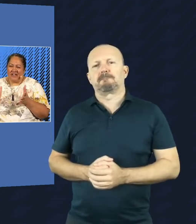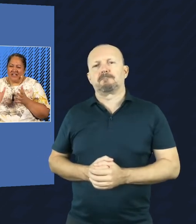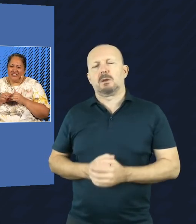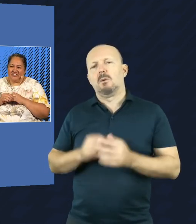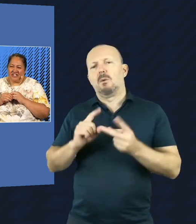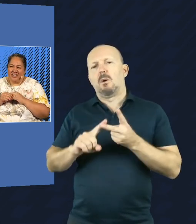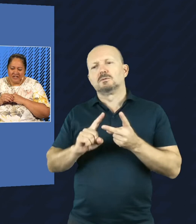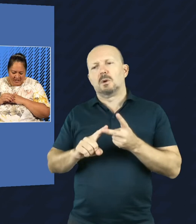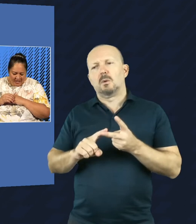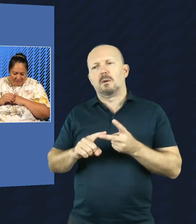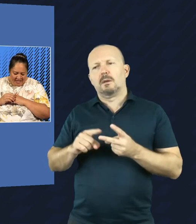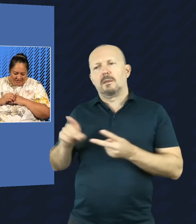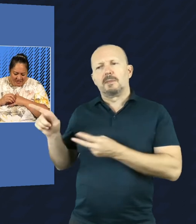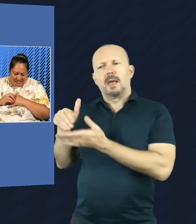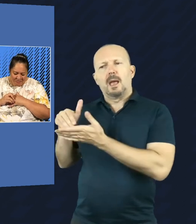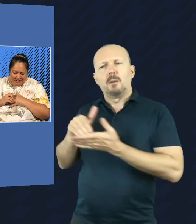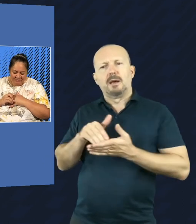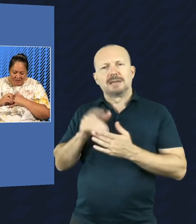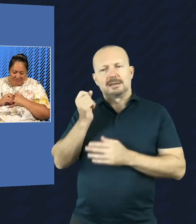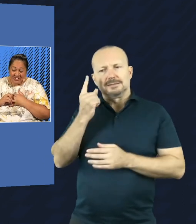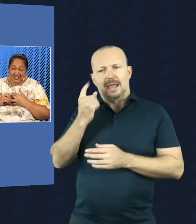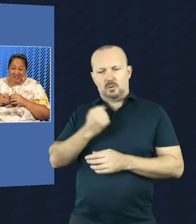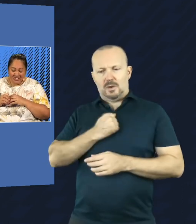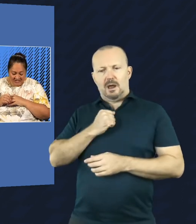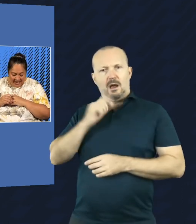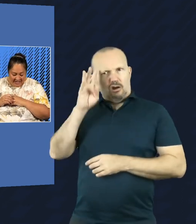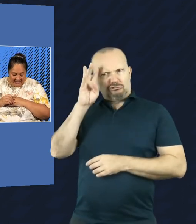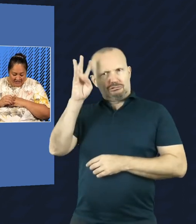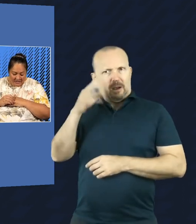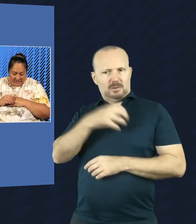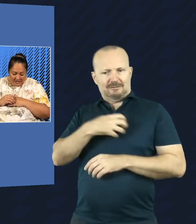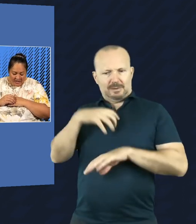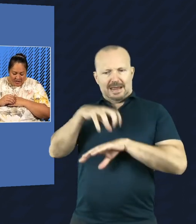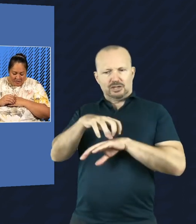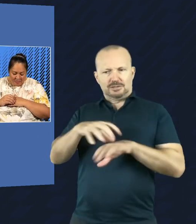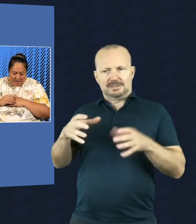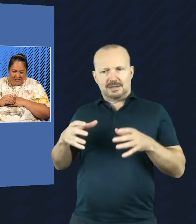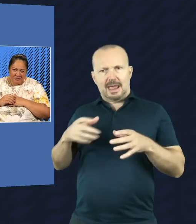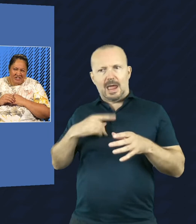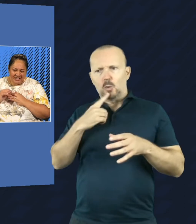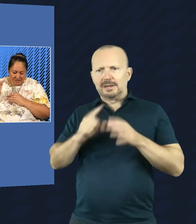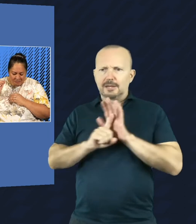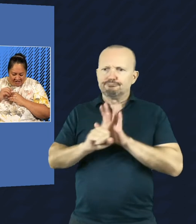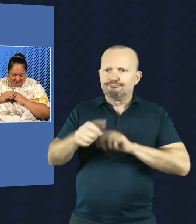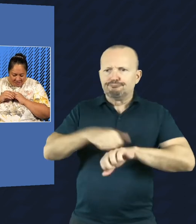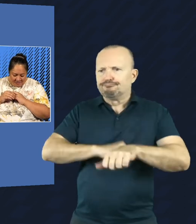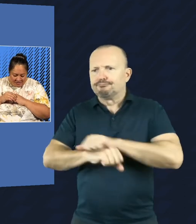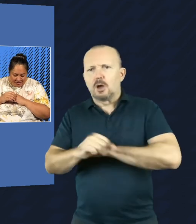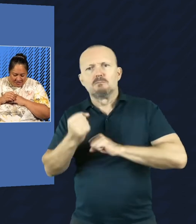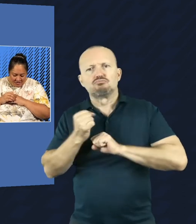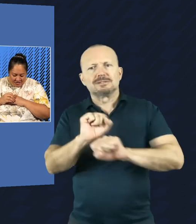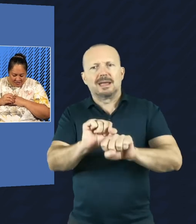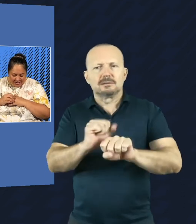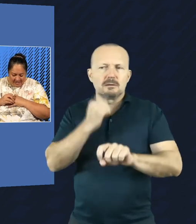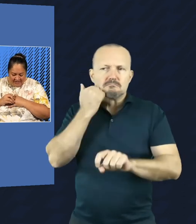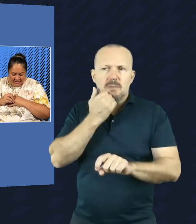as a Crown agency, actively protect Māori rights and interest in data, and especially at an operational level too,